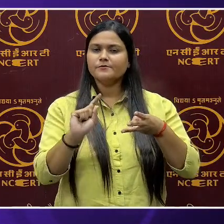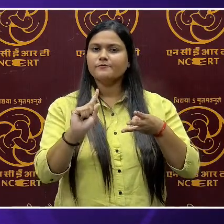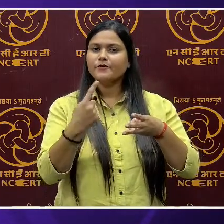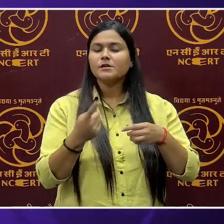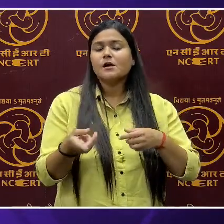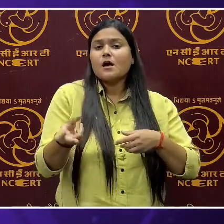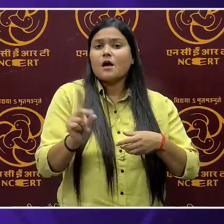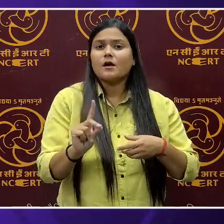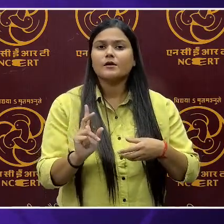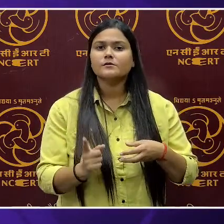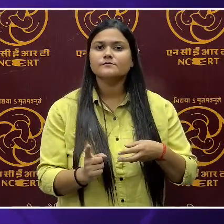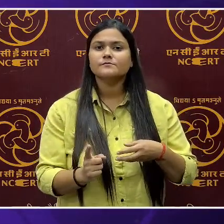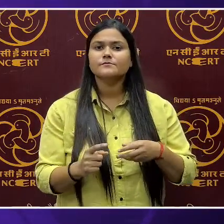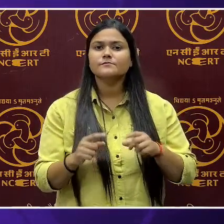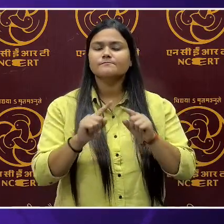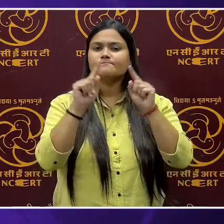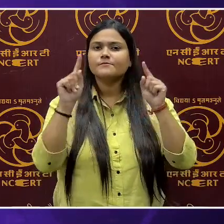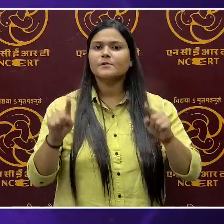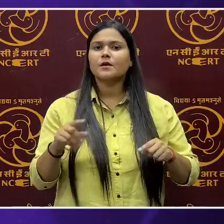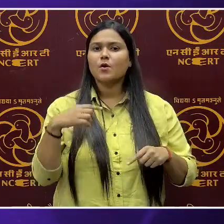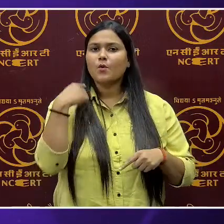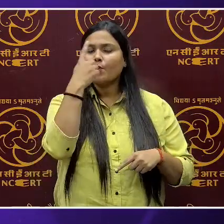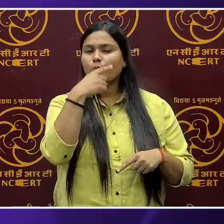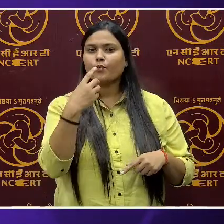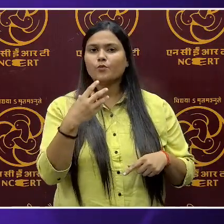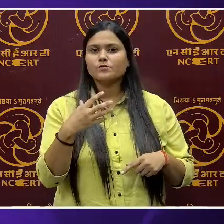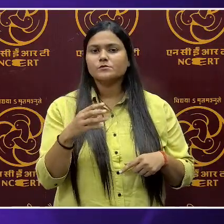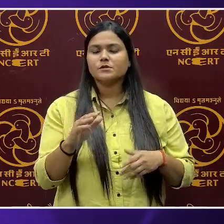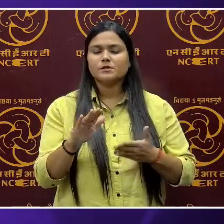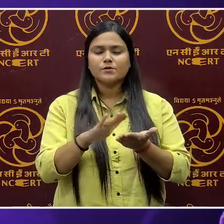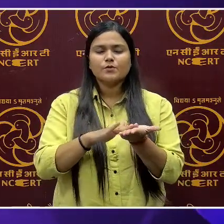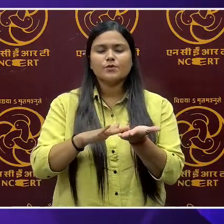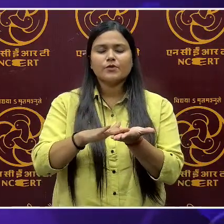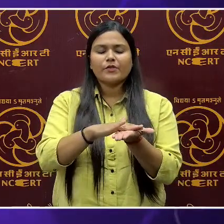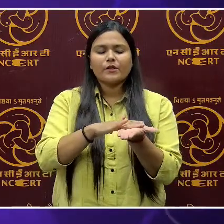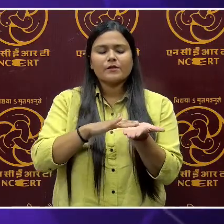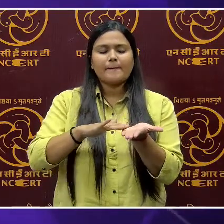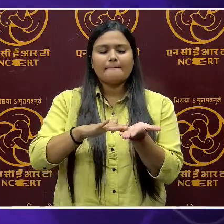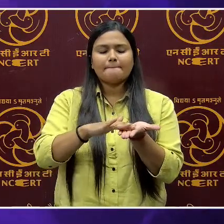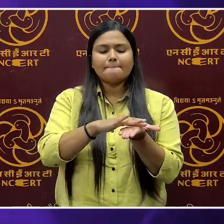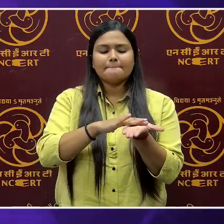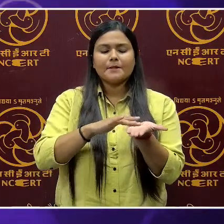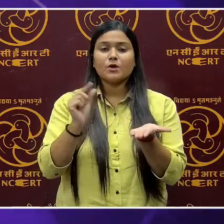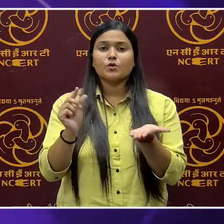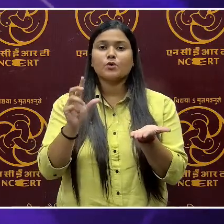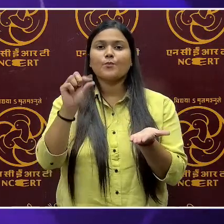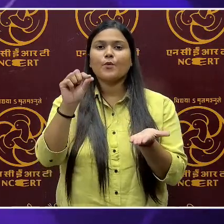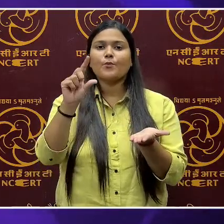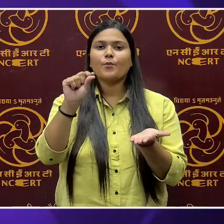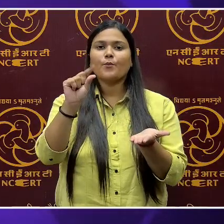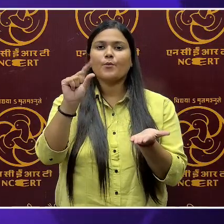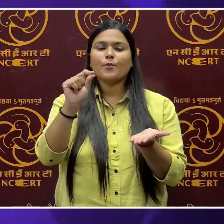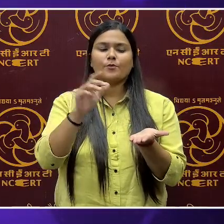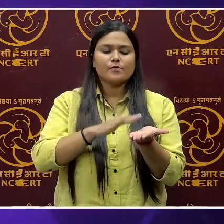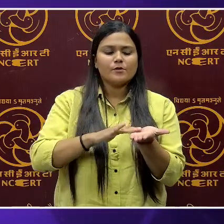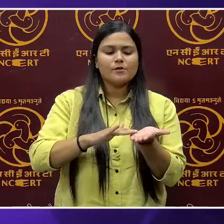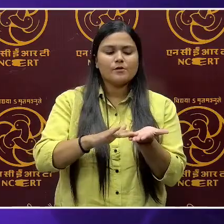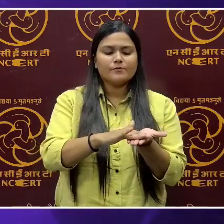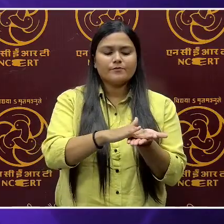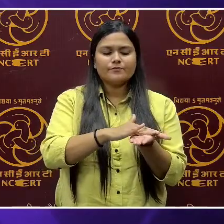again, these emojis are tactile emojis. As you can see, I have used Fevicol to